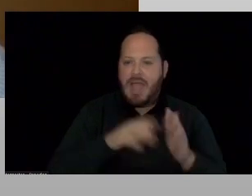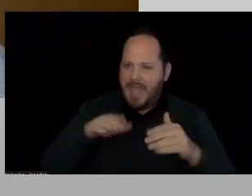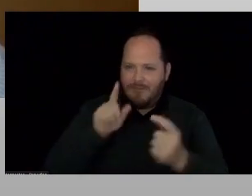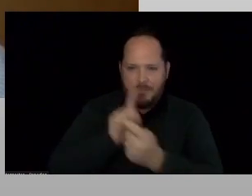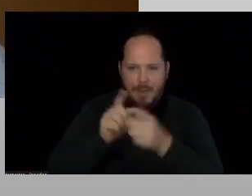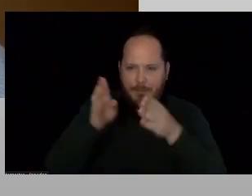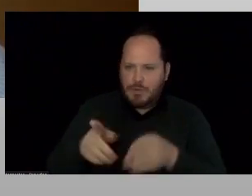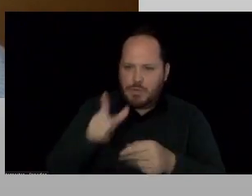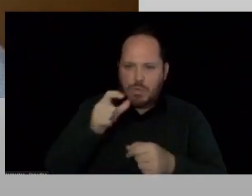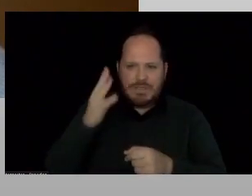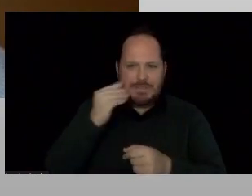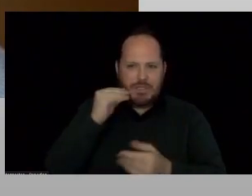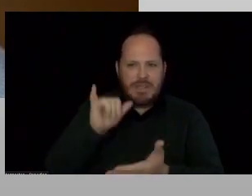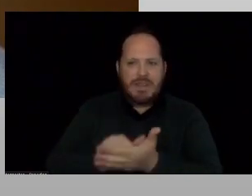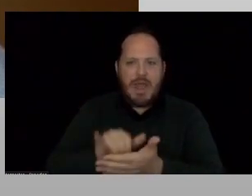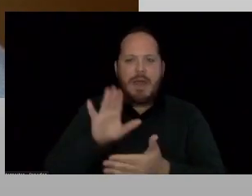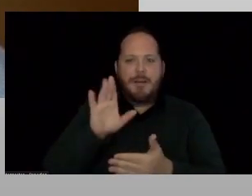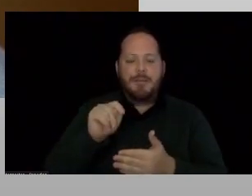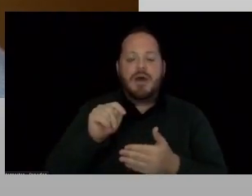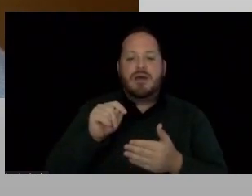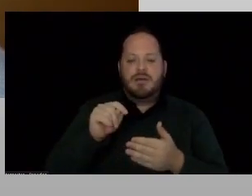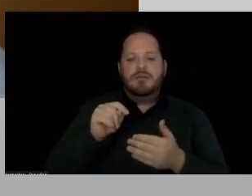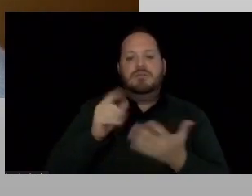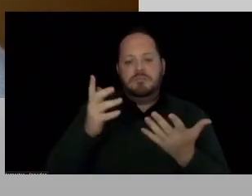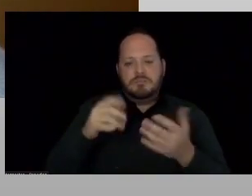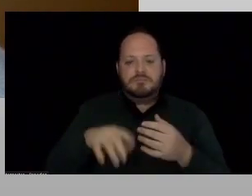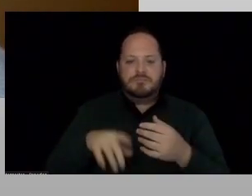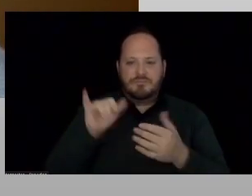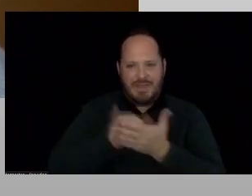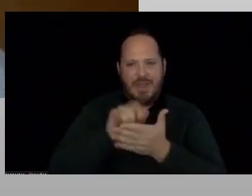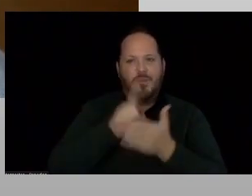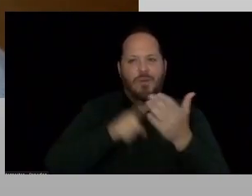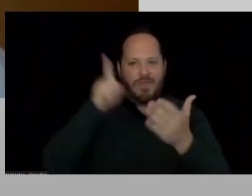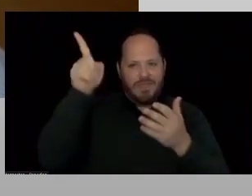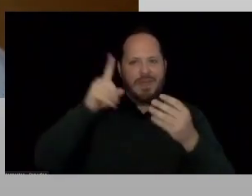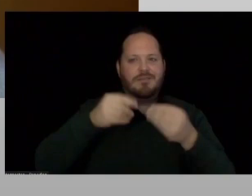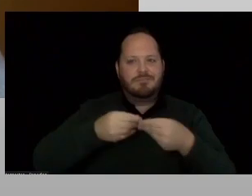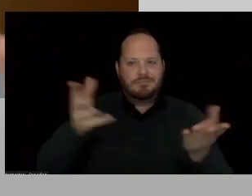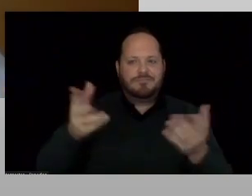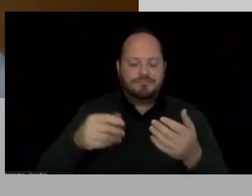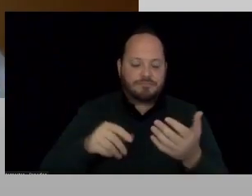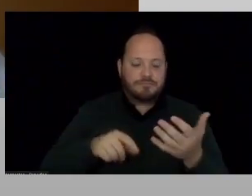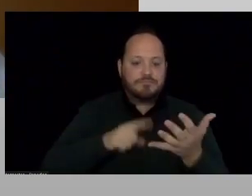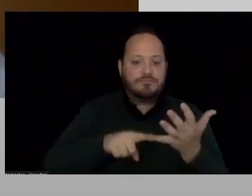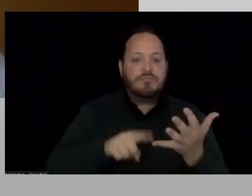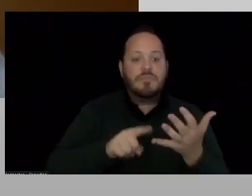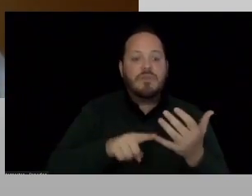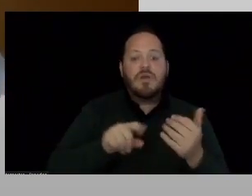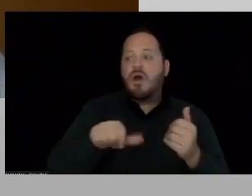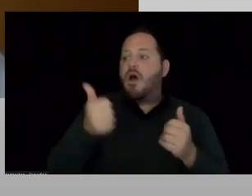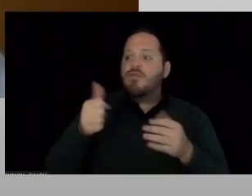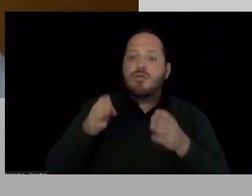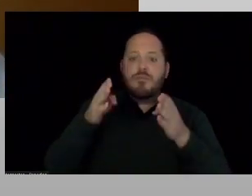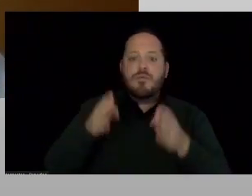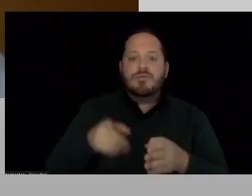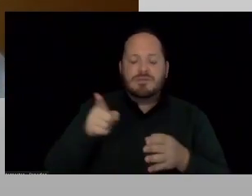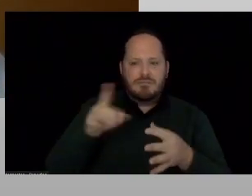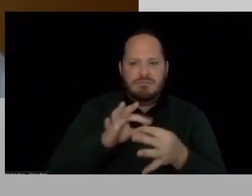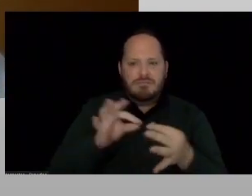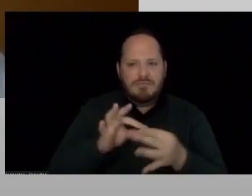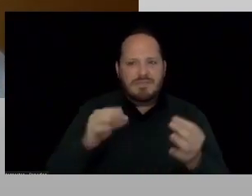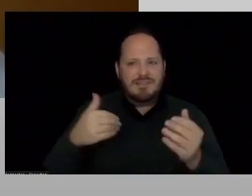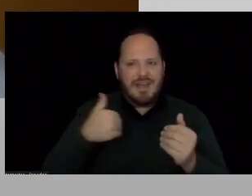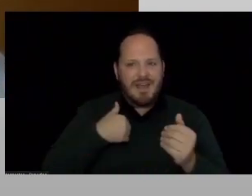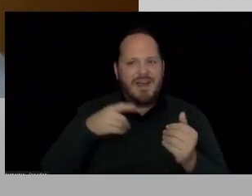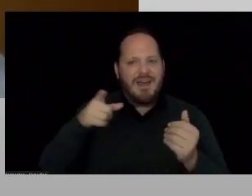there's been a few people that have had acute onset of diarrhea or GI symptoms. So I know that kind of sounds like everything, but I think most people know when they're not